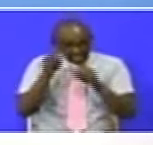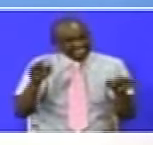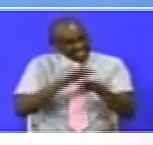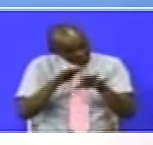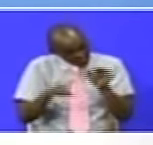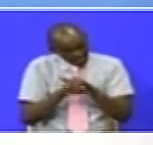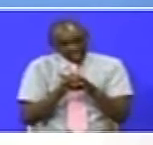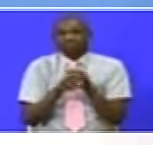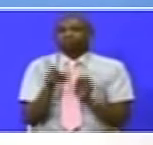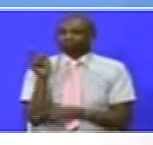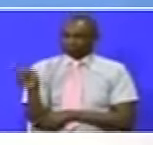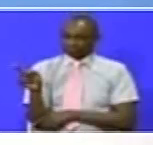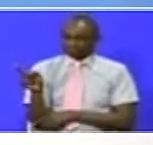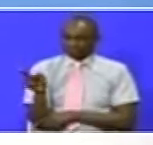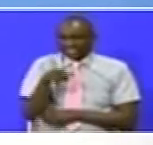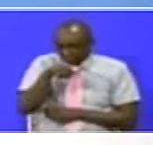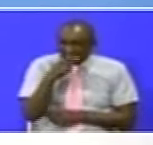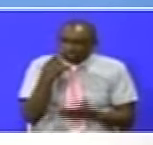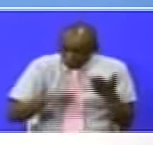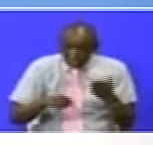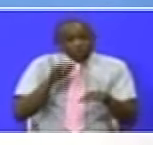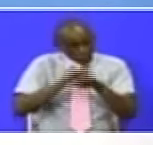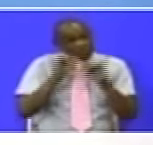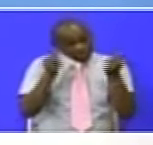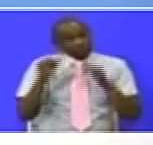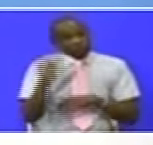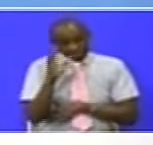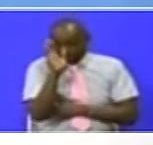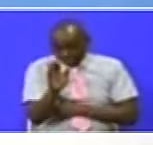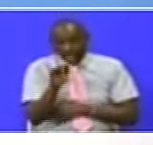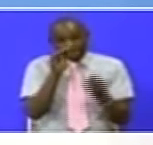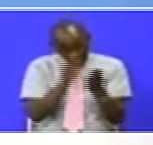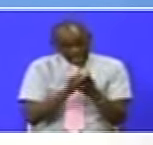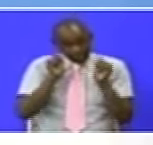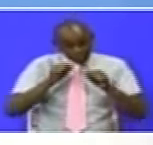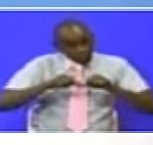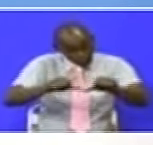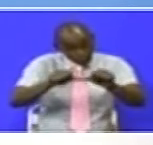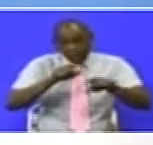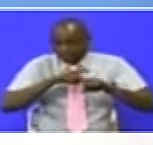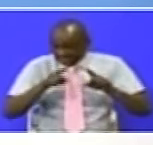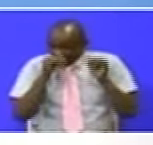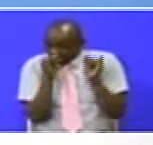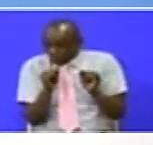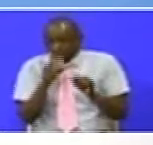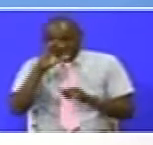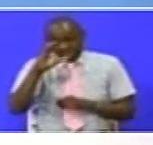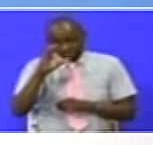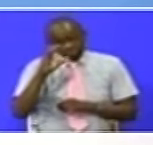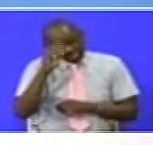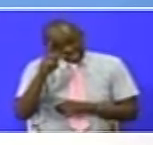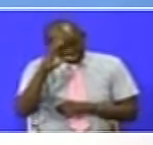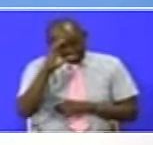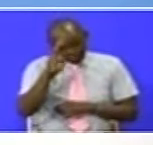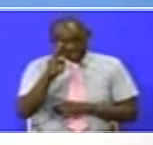troubled Chase Bank. While it is good news for customers that the bank is up and running, the new role of Kenya Commercial Bank in running